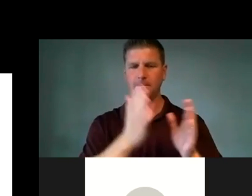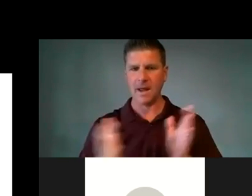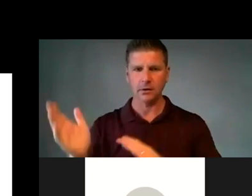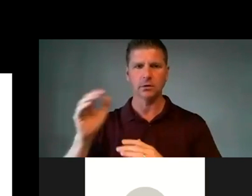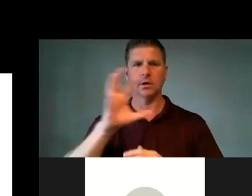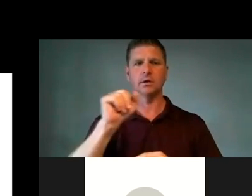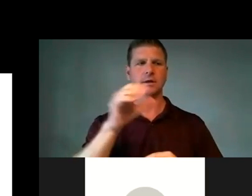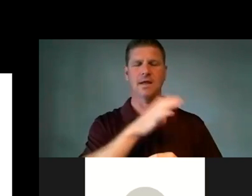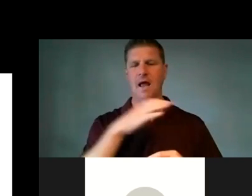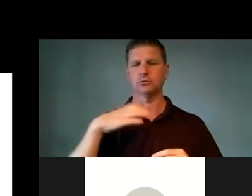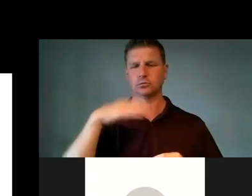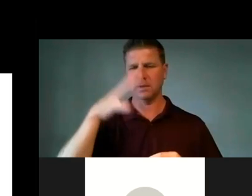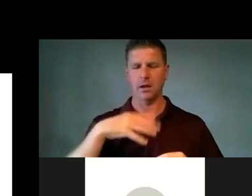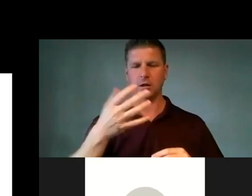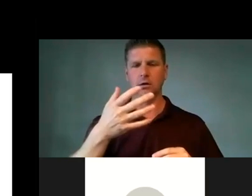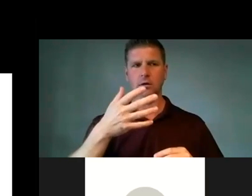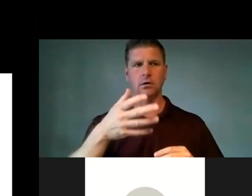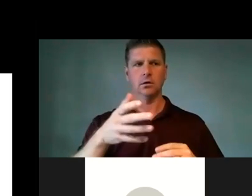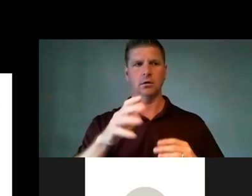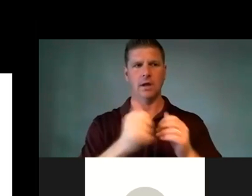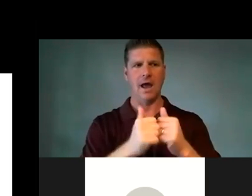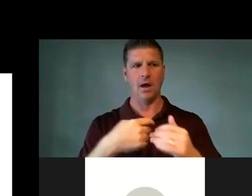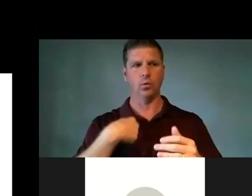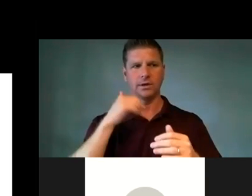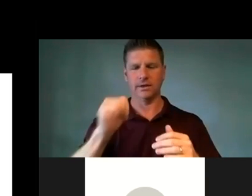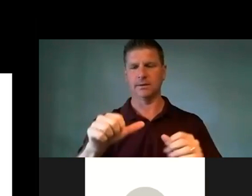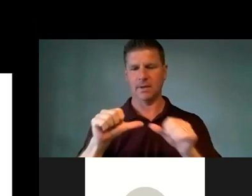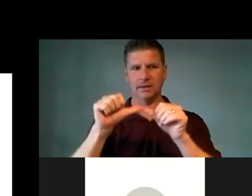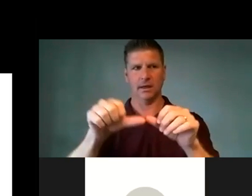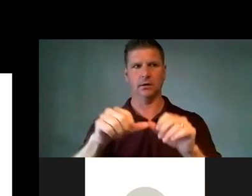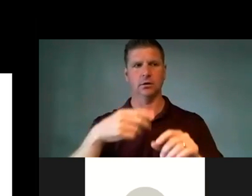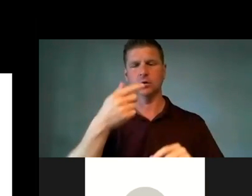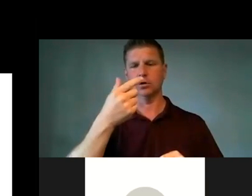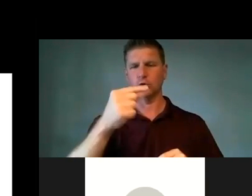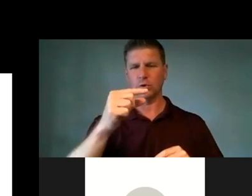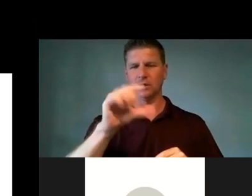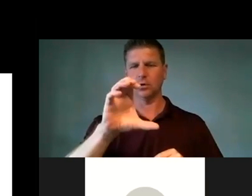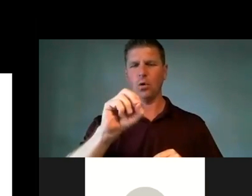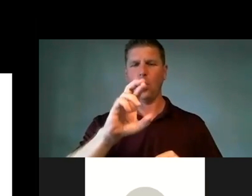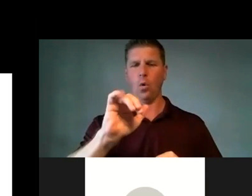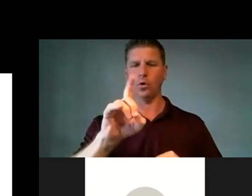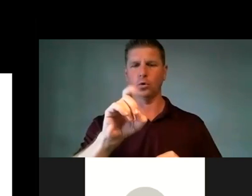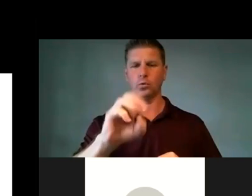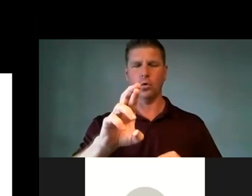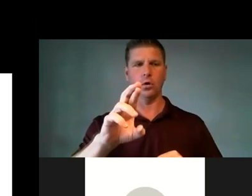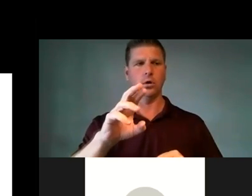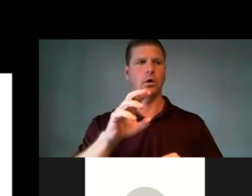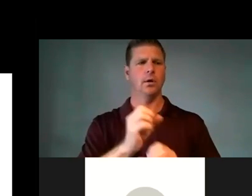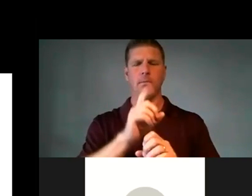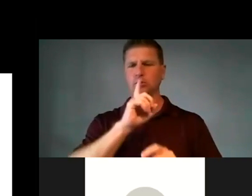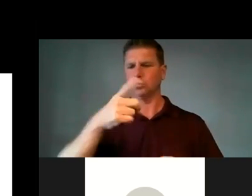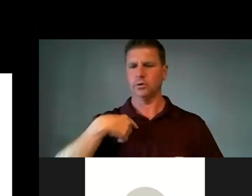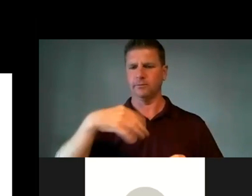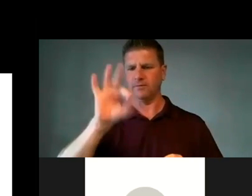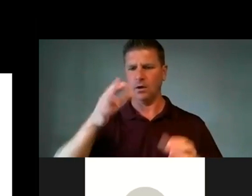the councilmen on how we can maintain a certain green corridor, and even find a way for us to